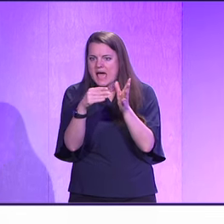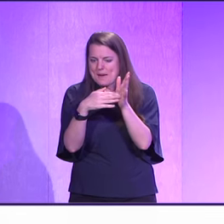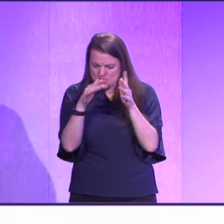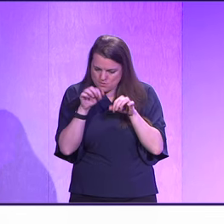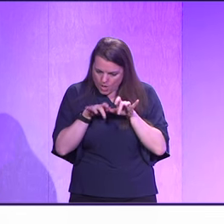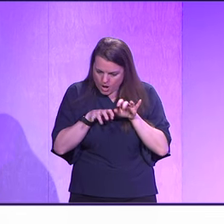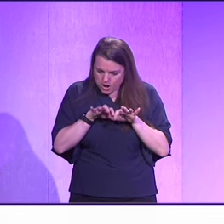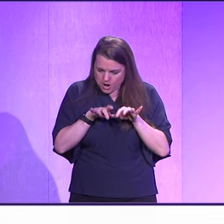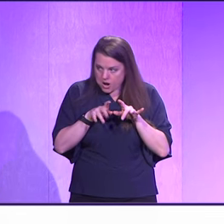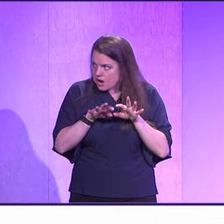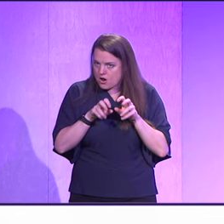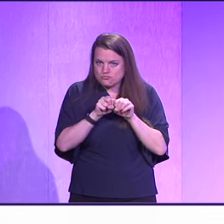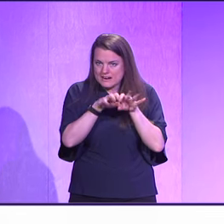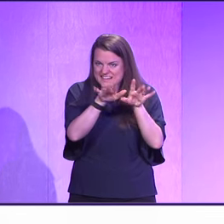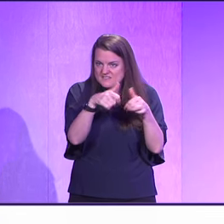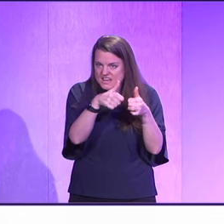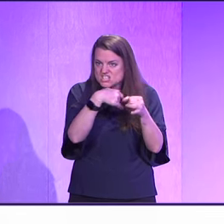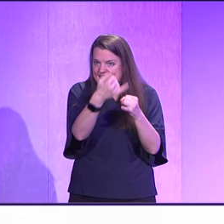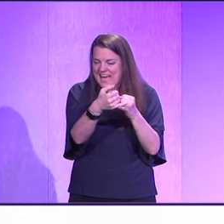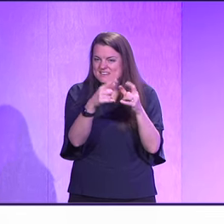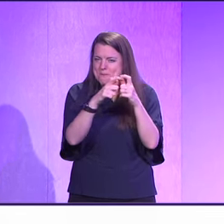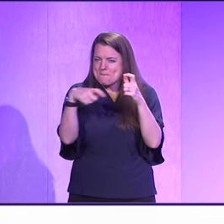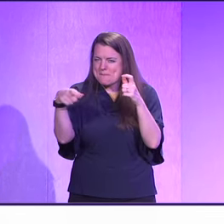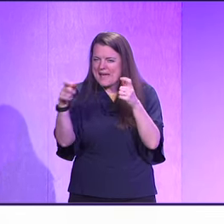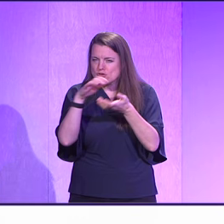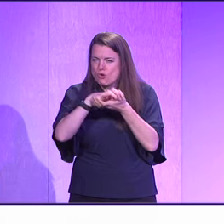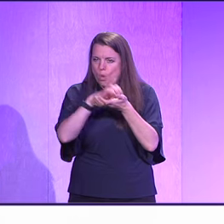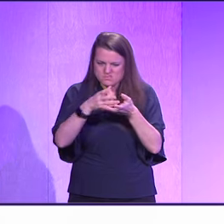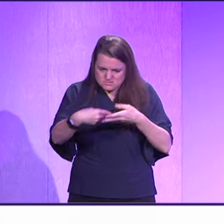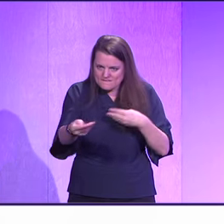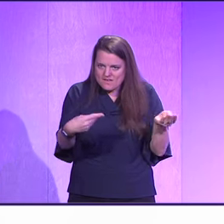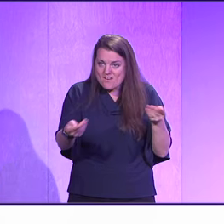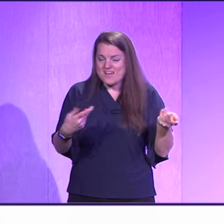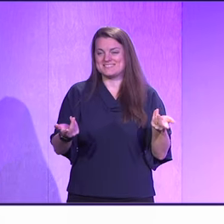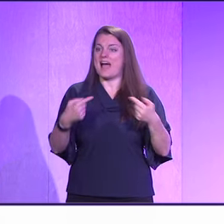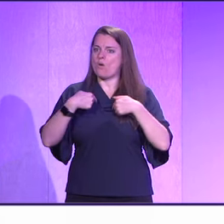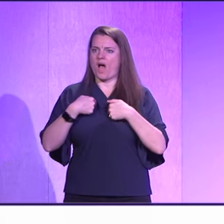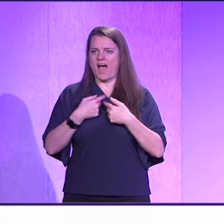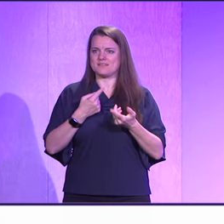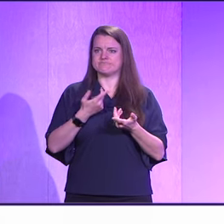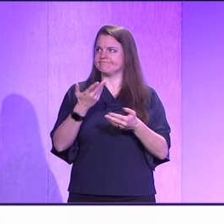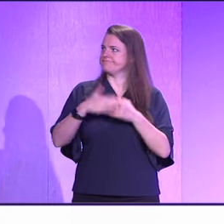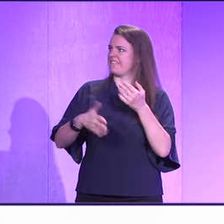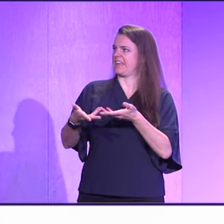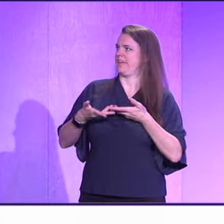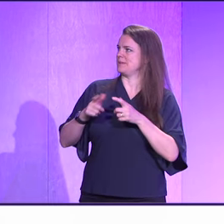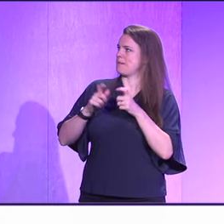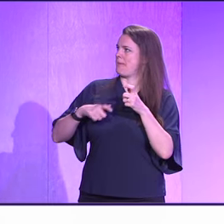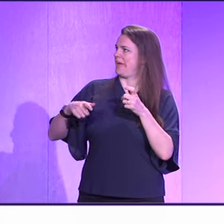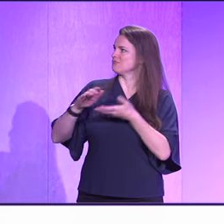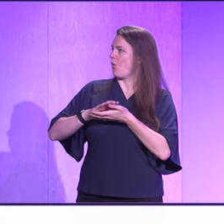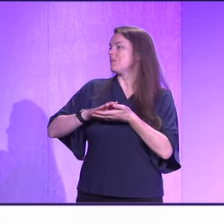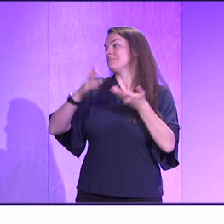those bacon rolls. I'm really sad about this, especially being quite fat. I'm like, oh, I wanted bacon rolls. But in changing the release process, I ended the need for bacon